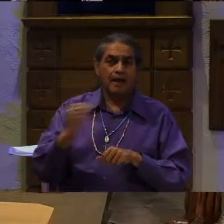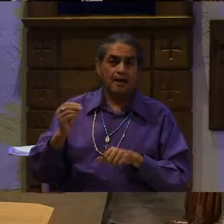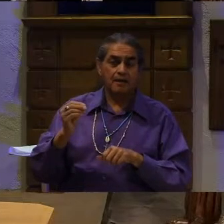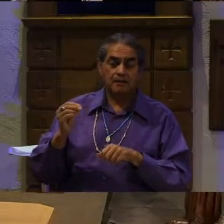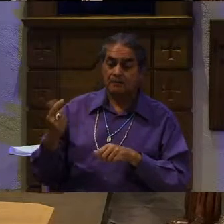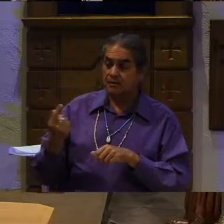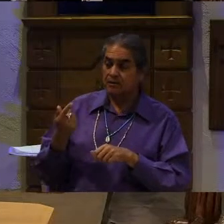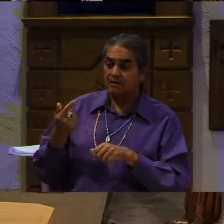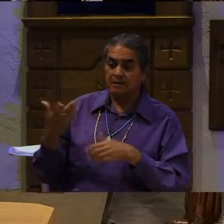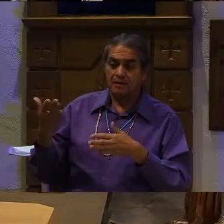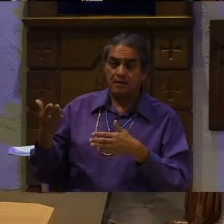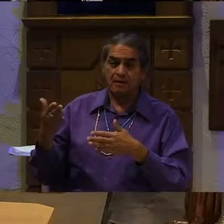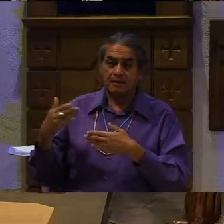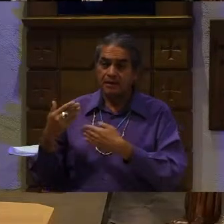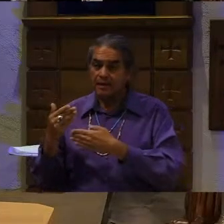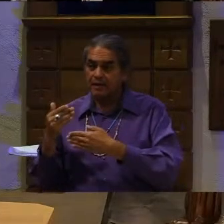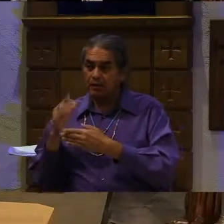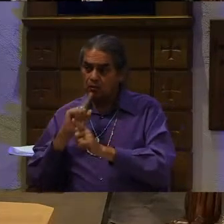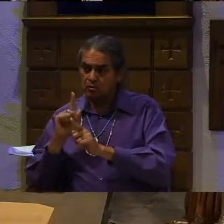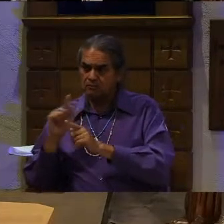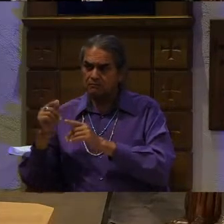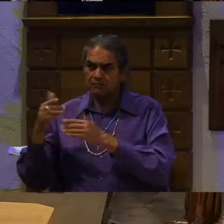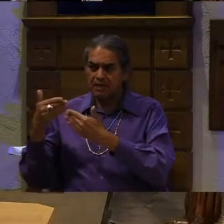be on the watch.